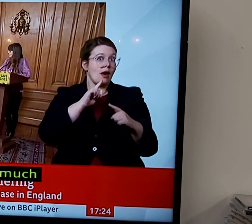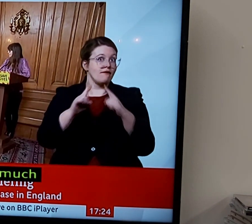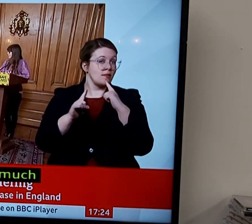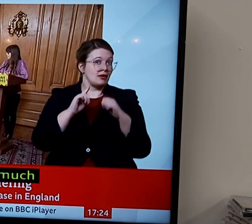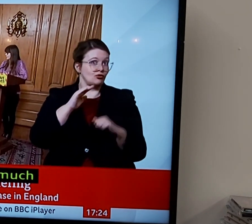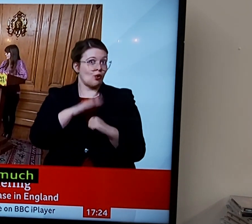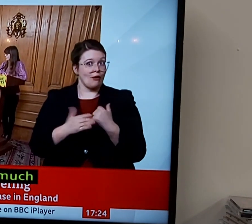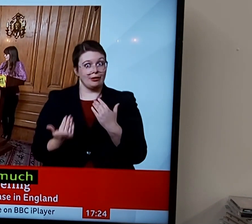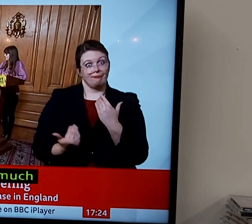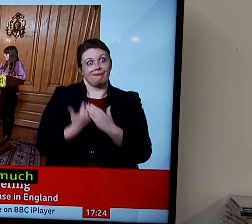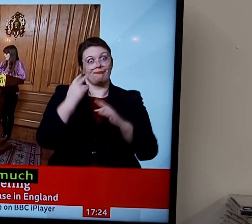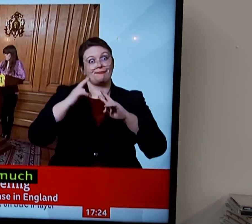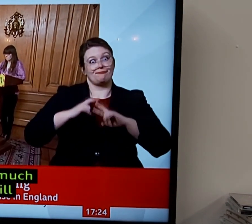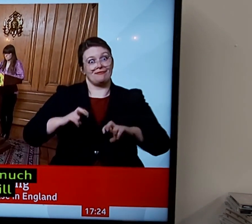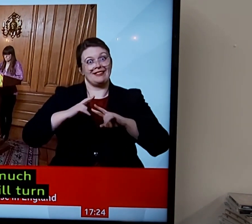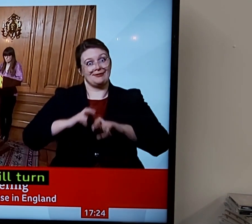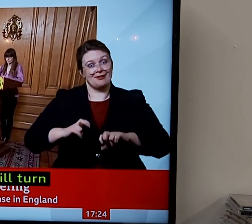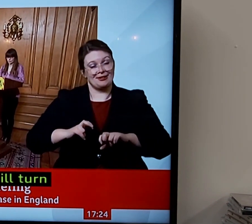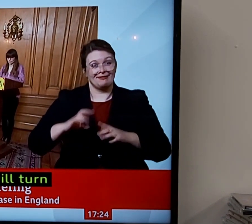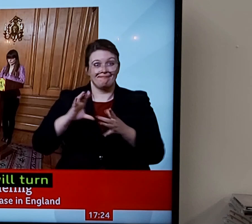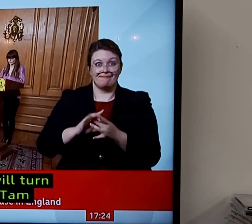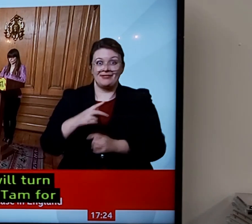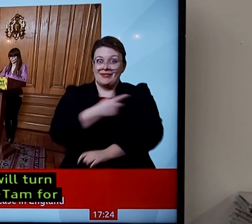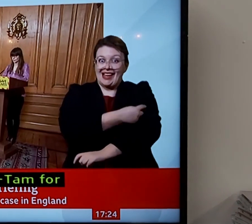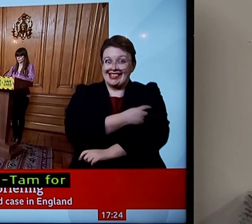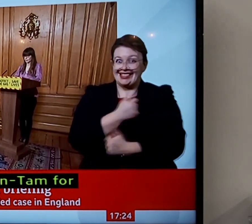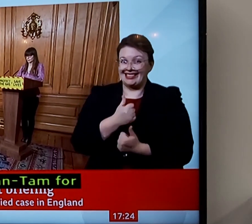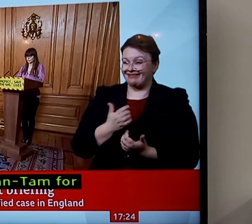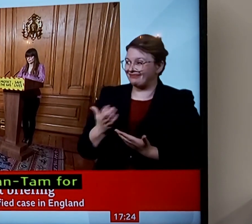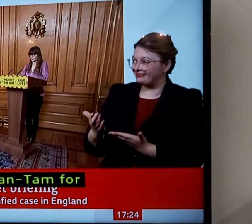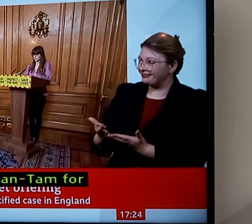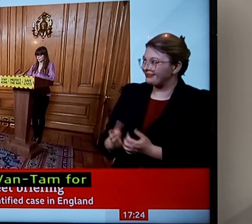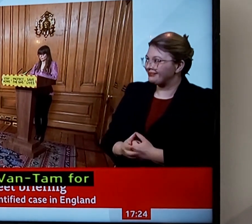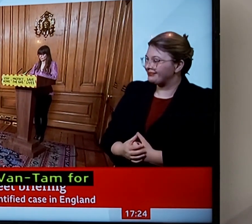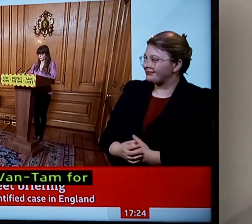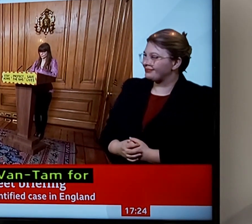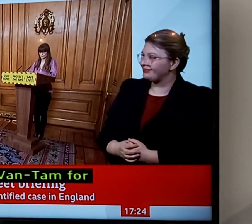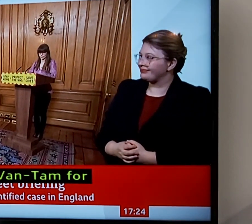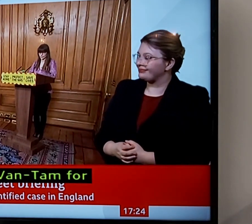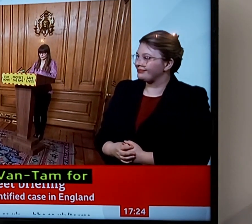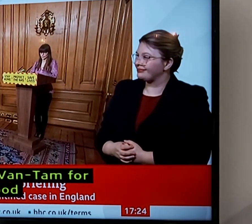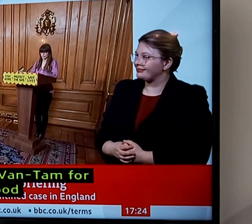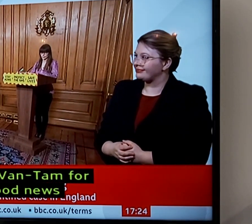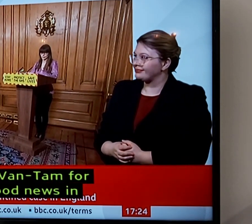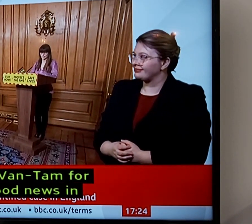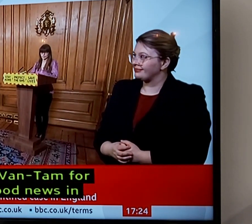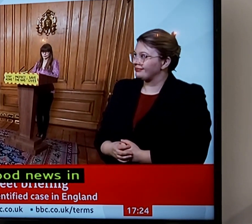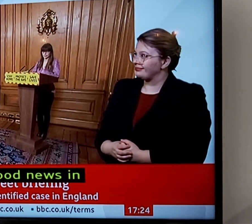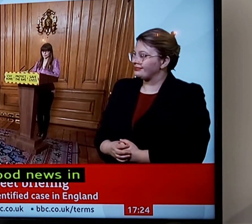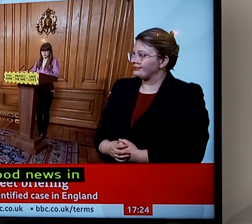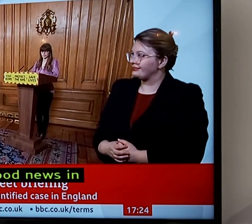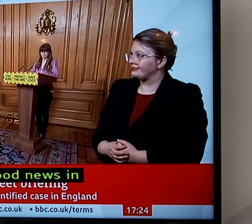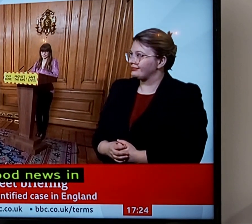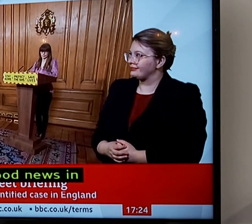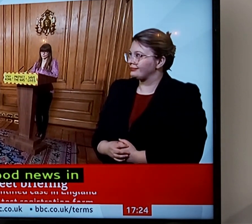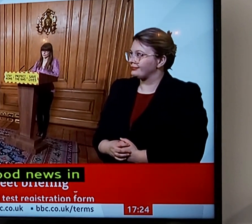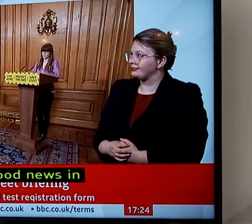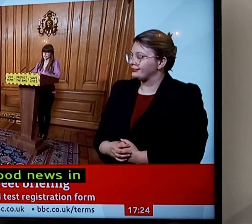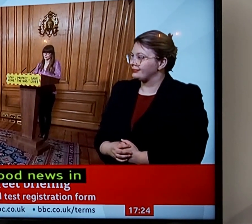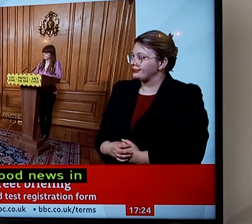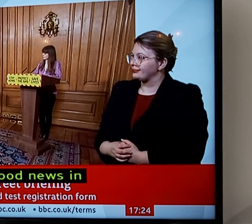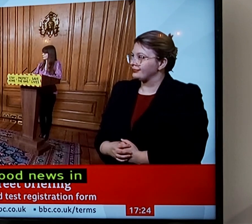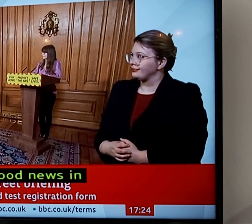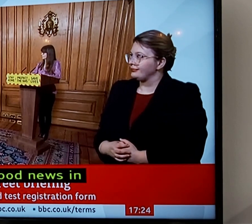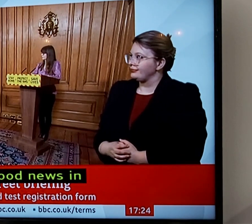on the good news in terms of the impact of the vaccines. Thank you, Secretary of State. A